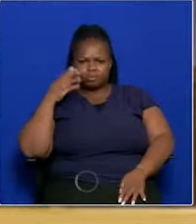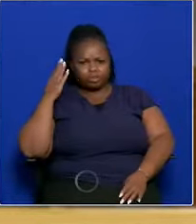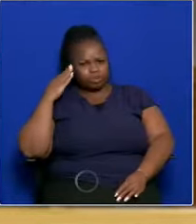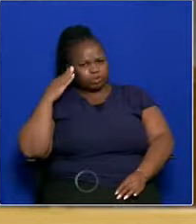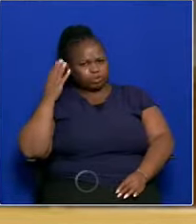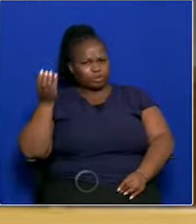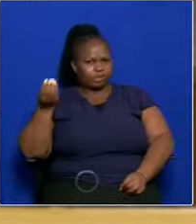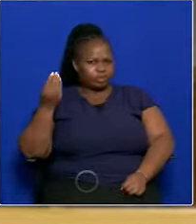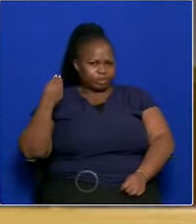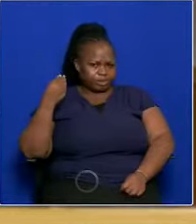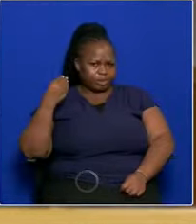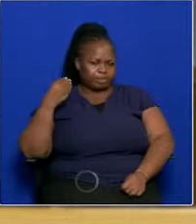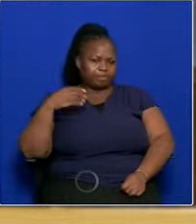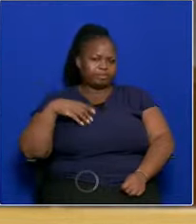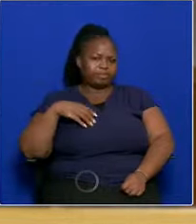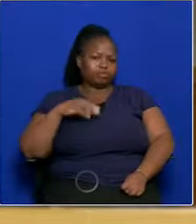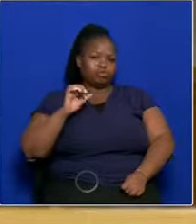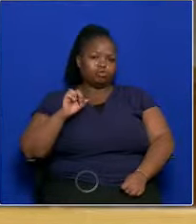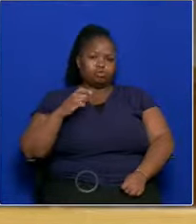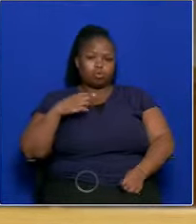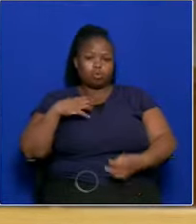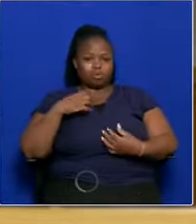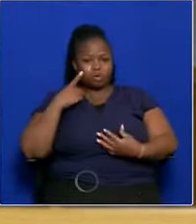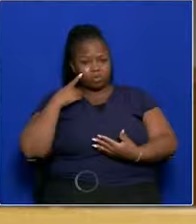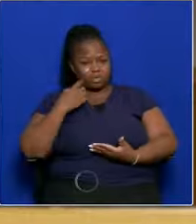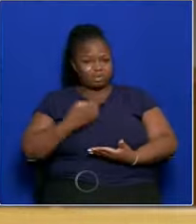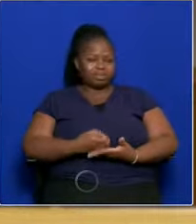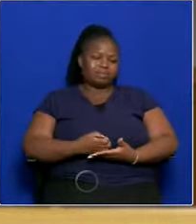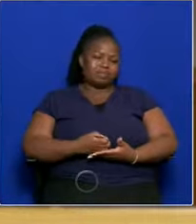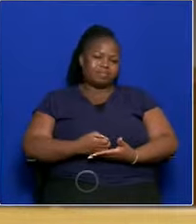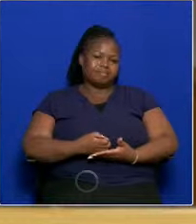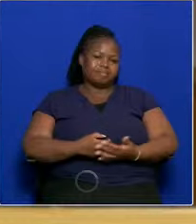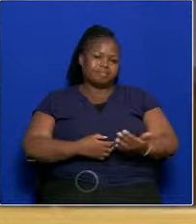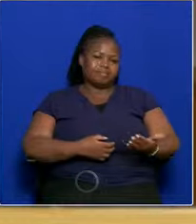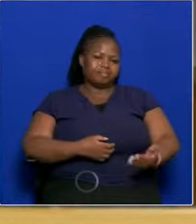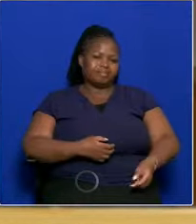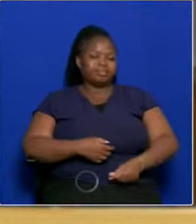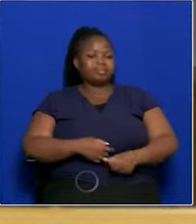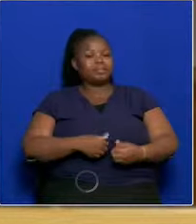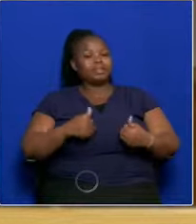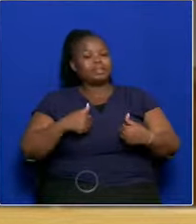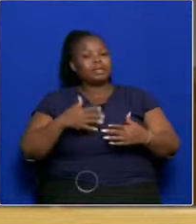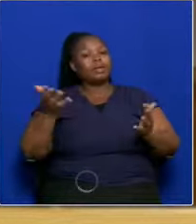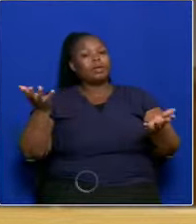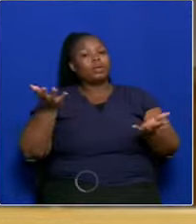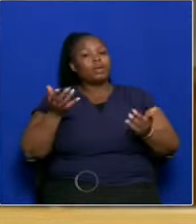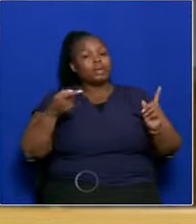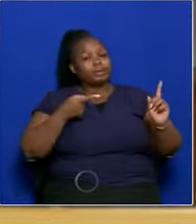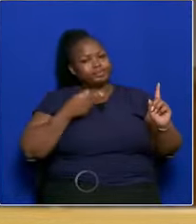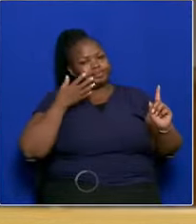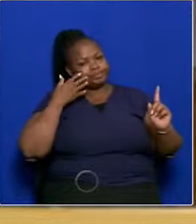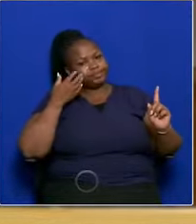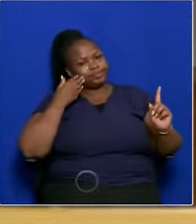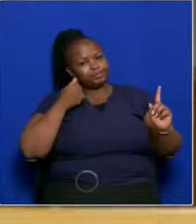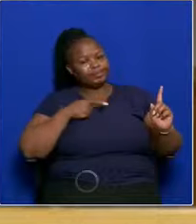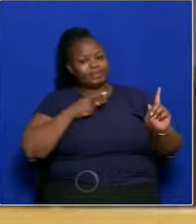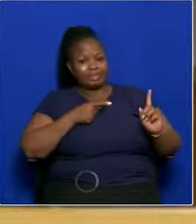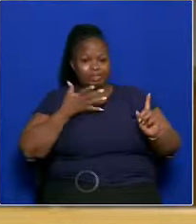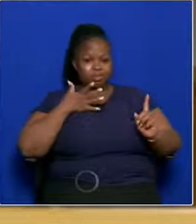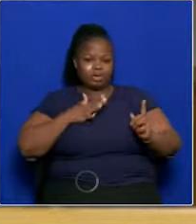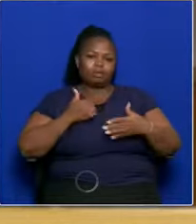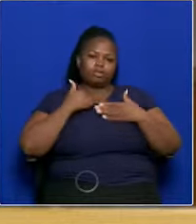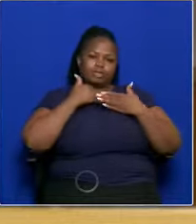your own evidence are preceded by a call from Mr. Matlala to you to say, help me. It's more